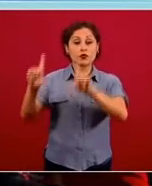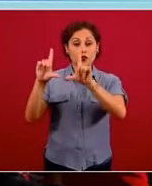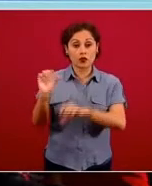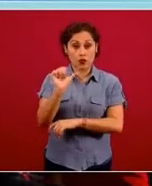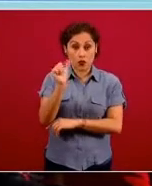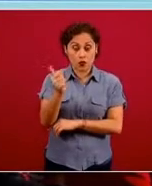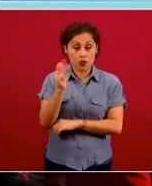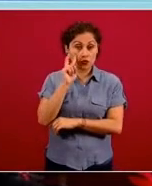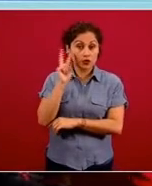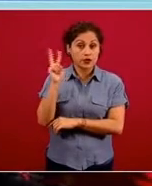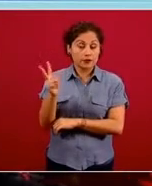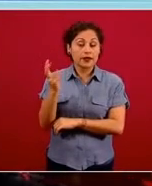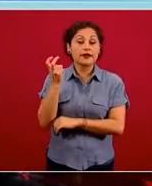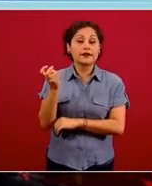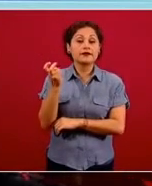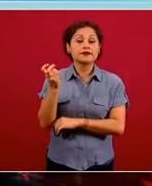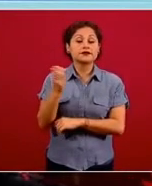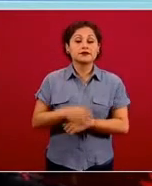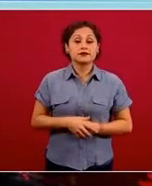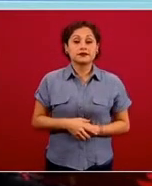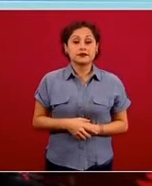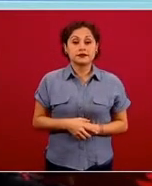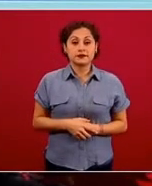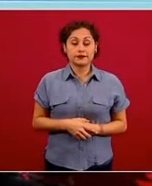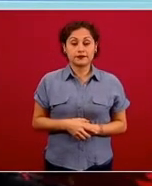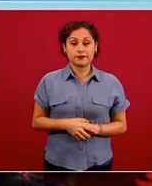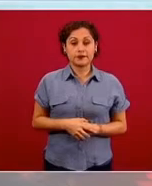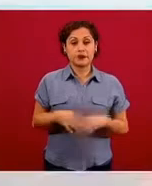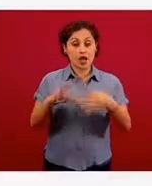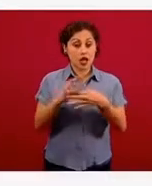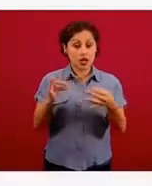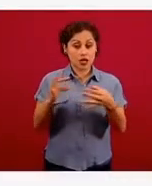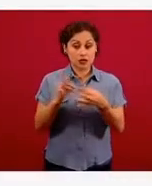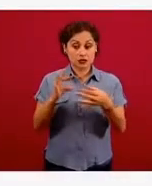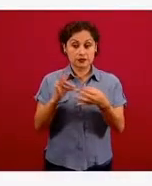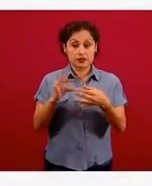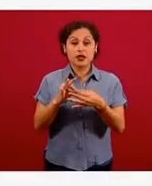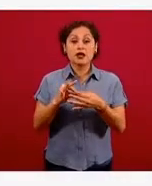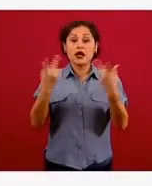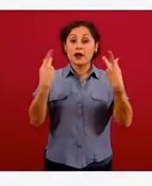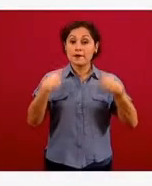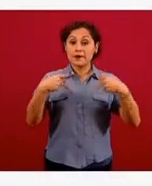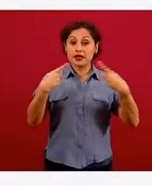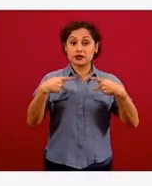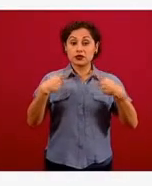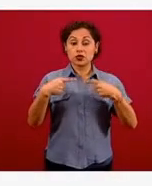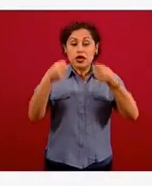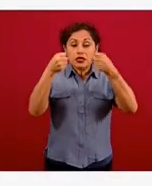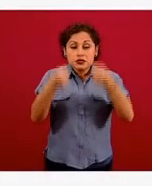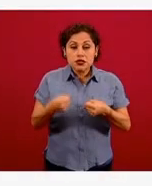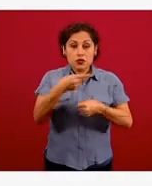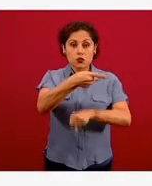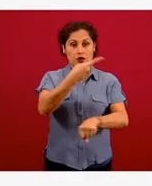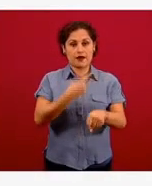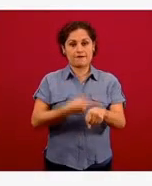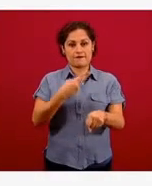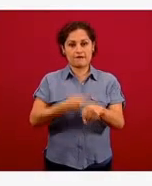Finally, we have this chart that shows the confirmation